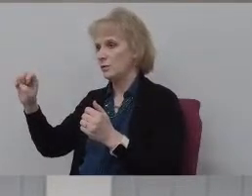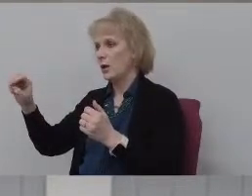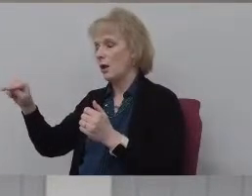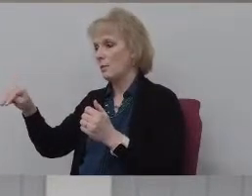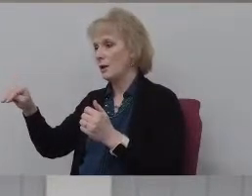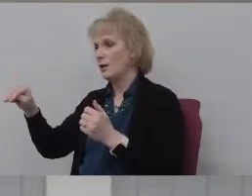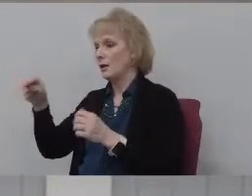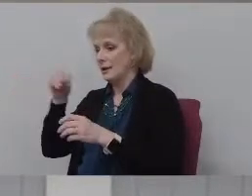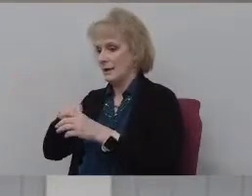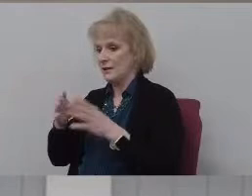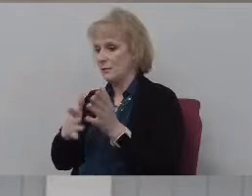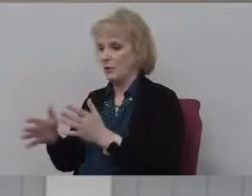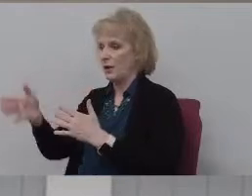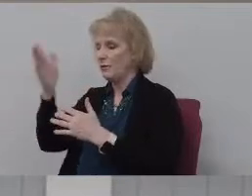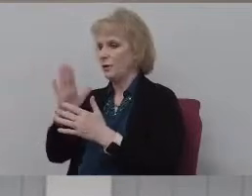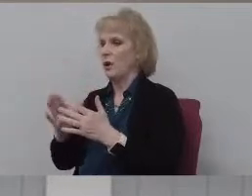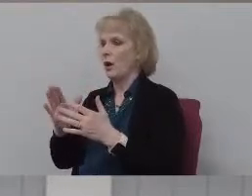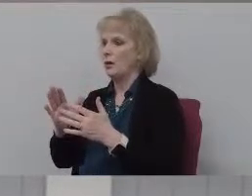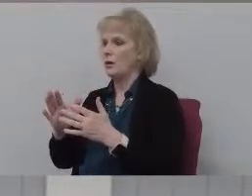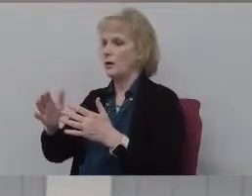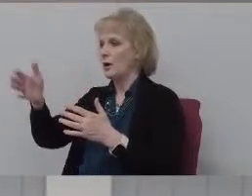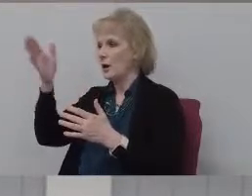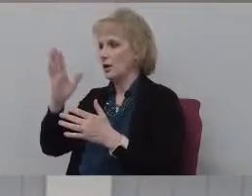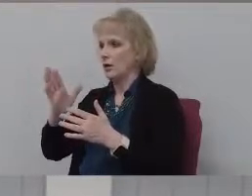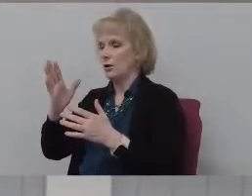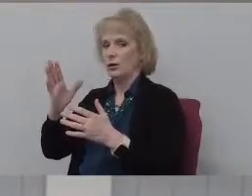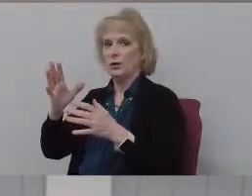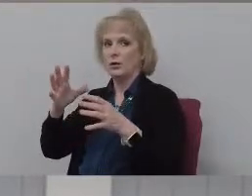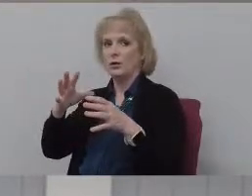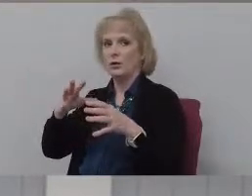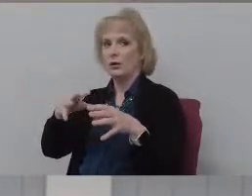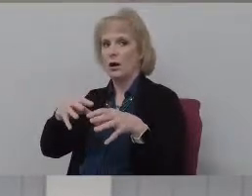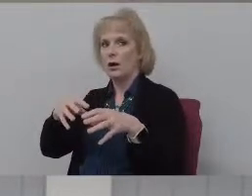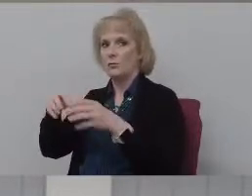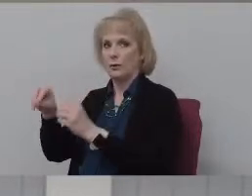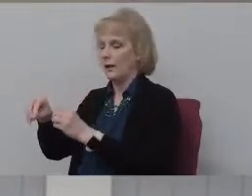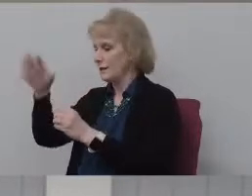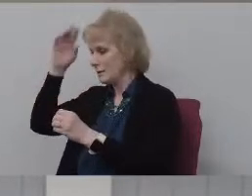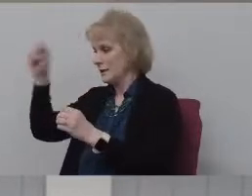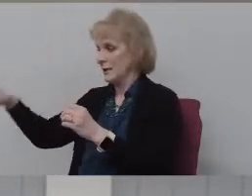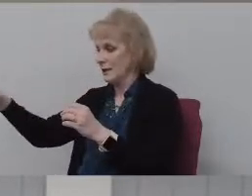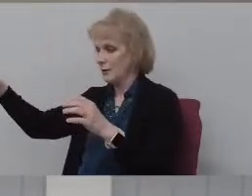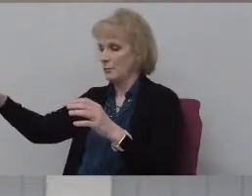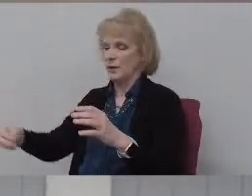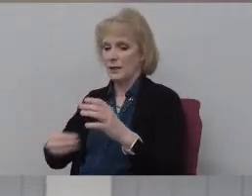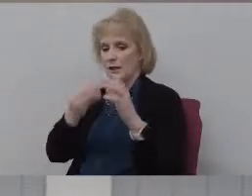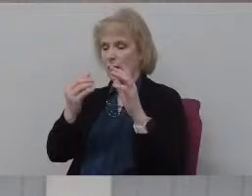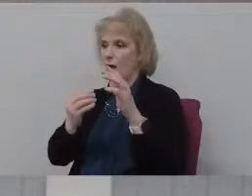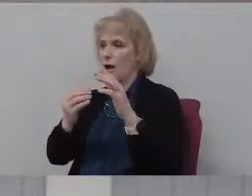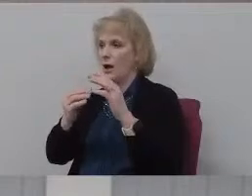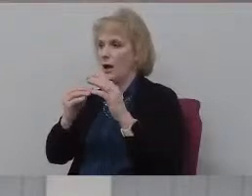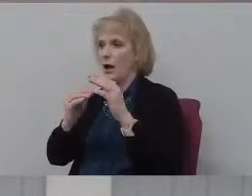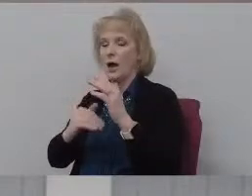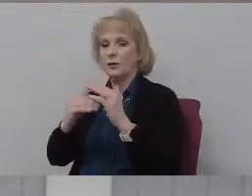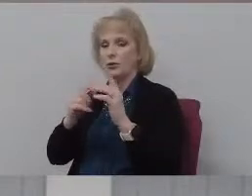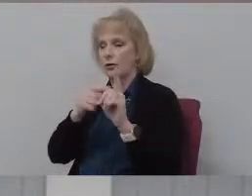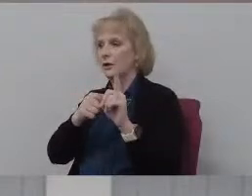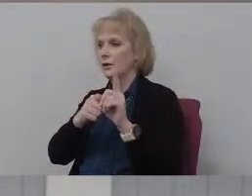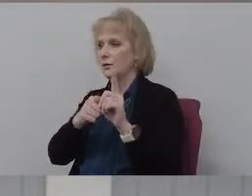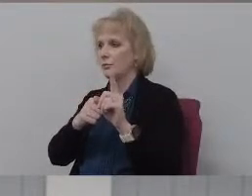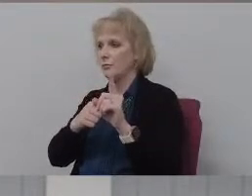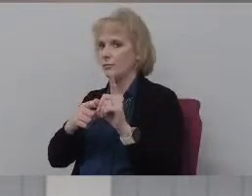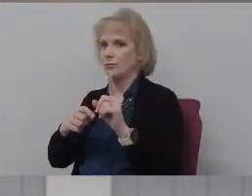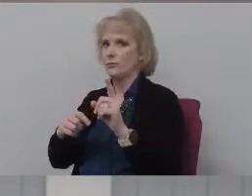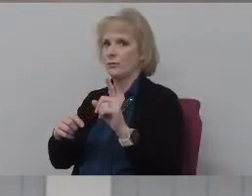of God, that God placed placed Solomon in the charge of Nathan to raise him up.